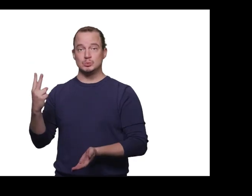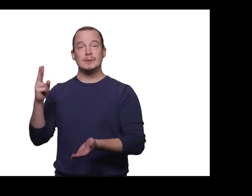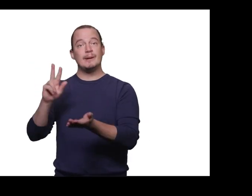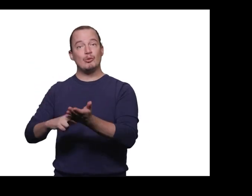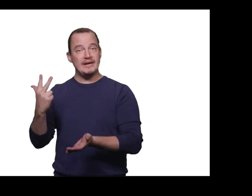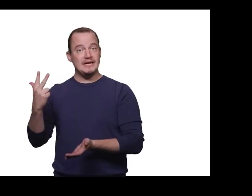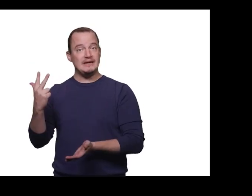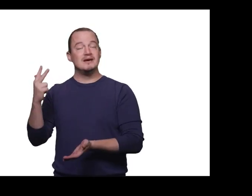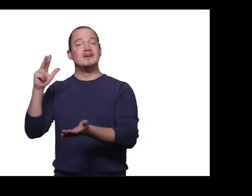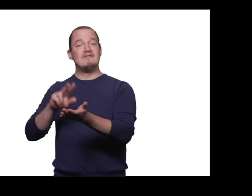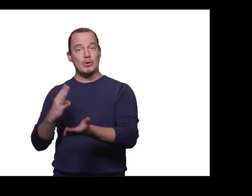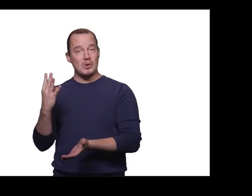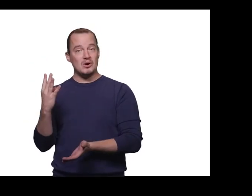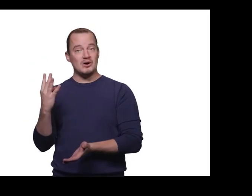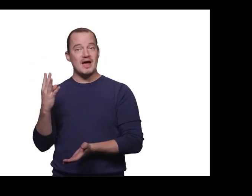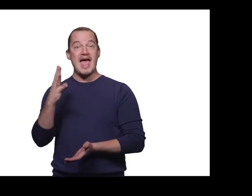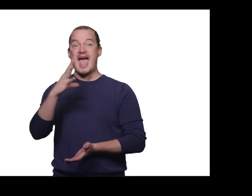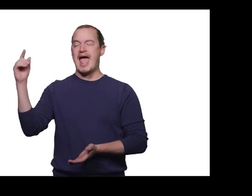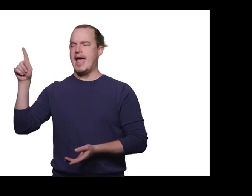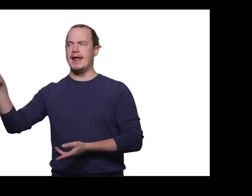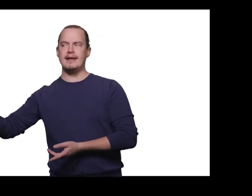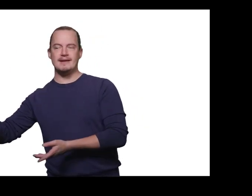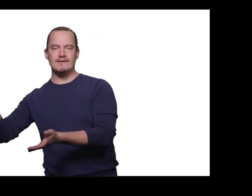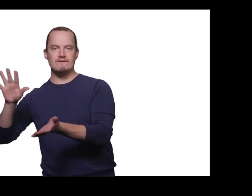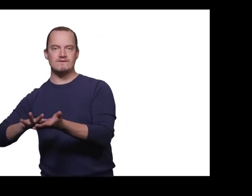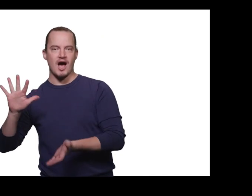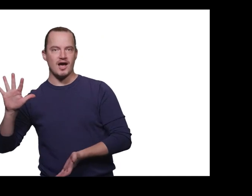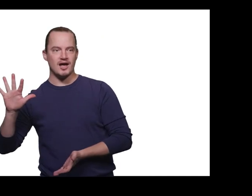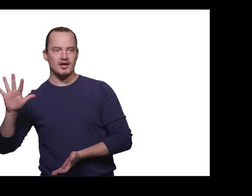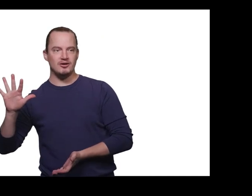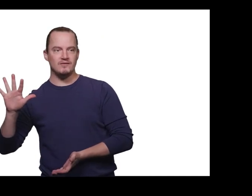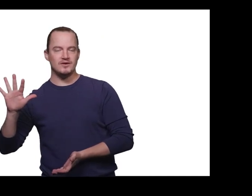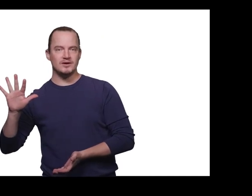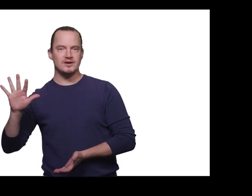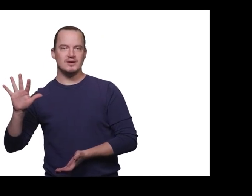2, 3, 4, and